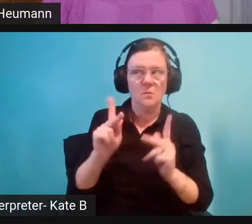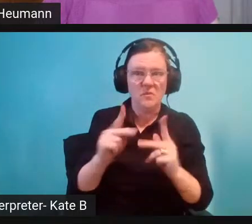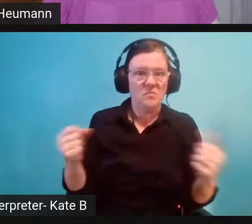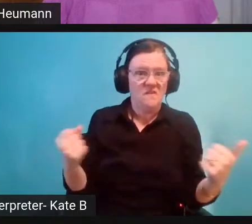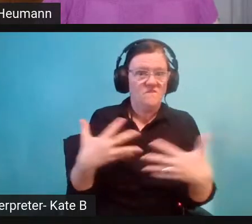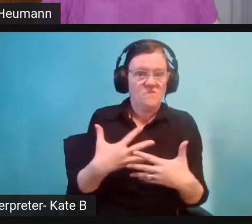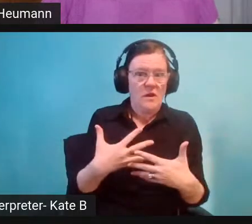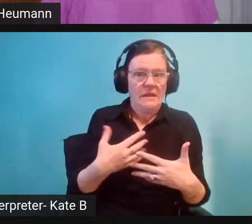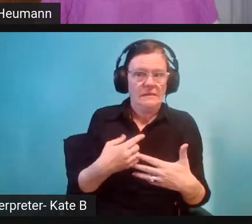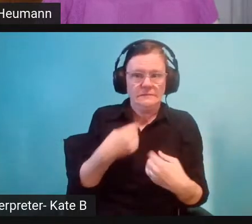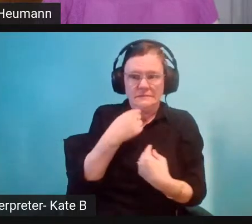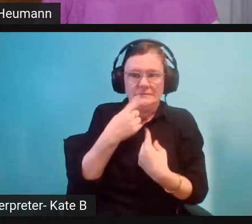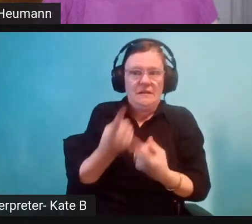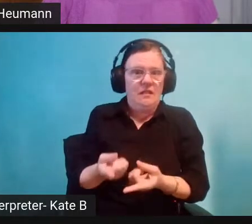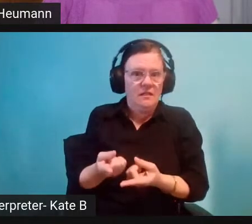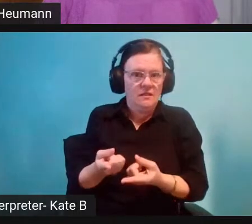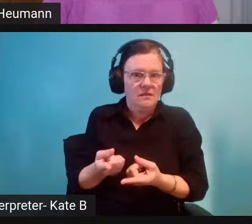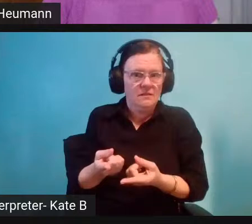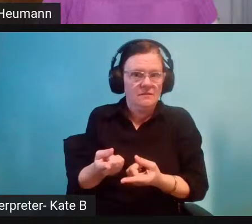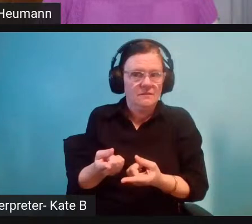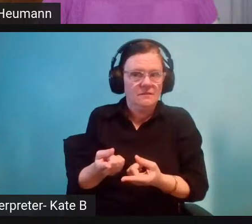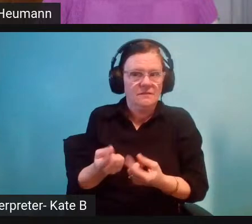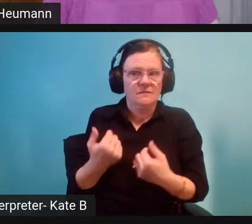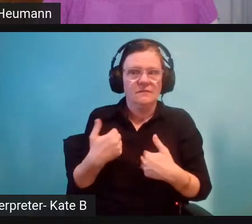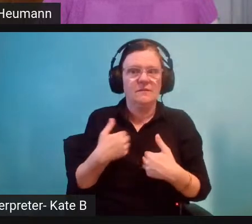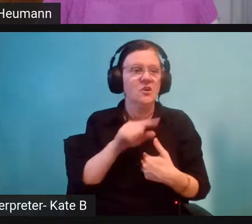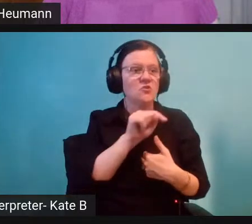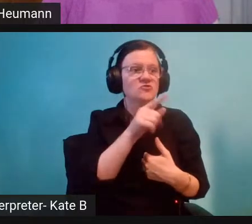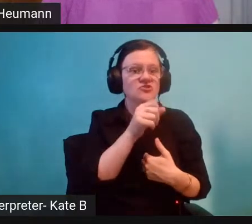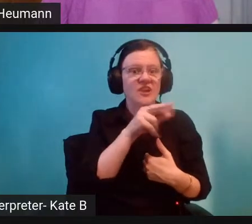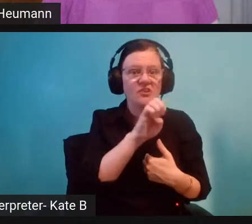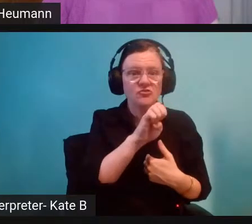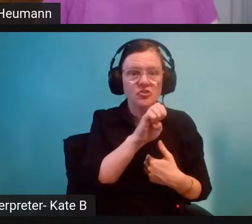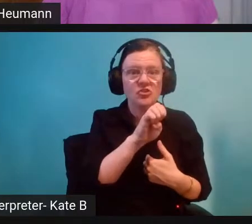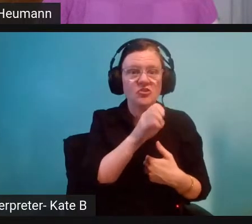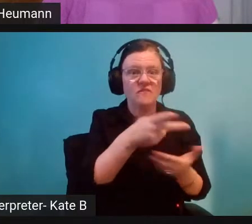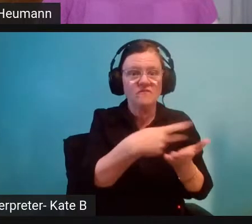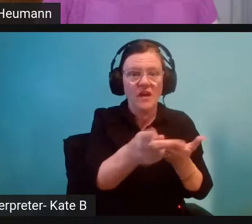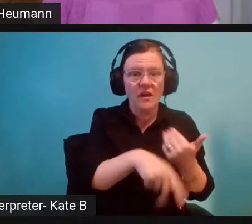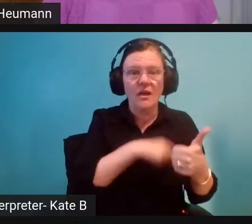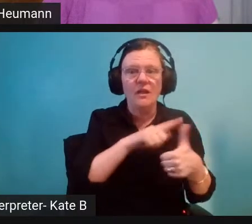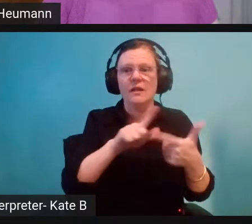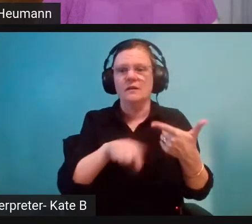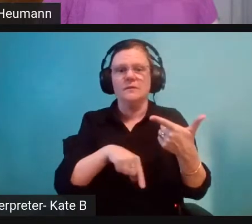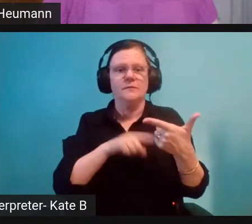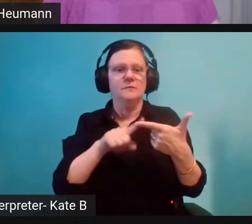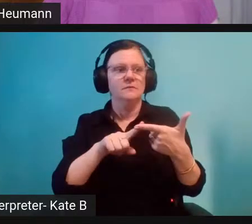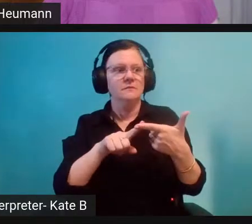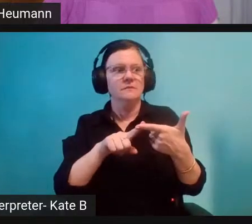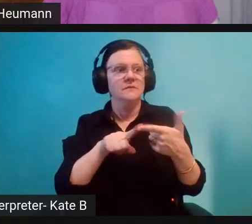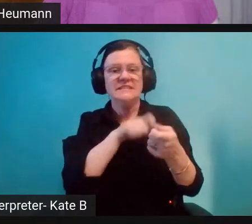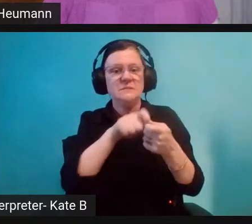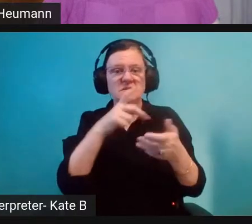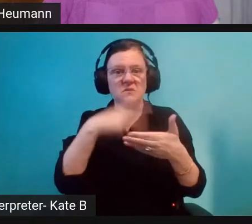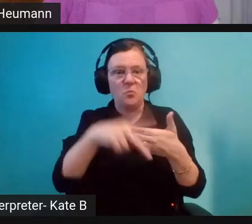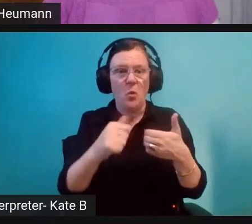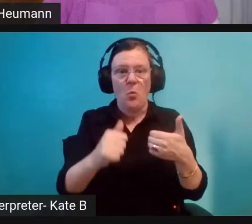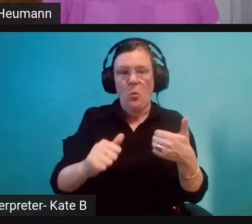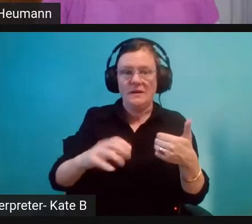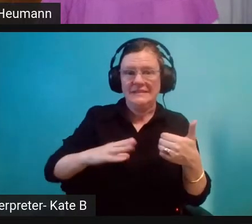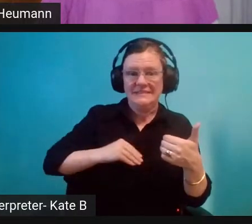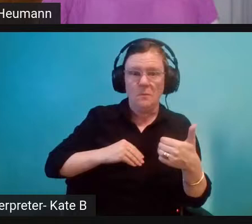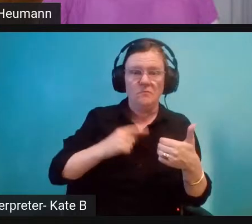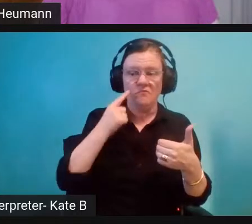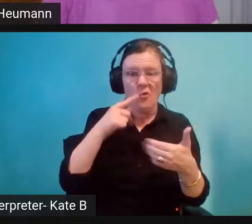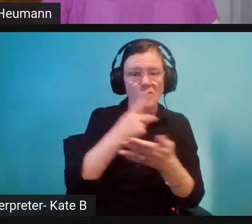of disclosing. They're afraid of tenure track. They're afraid of, you know, not being allowed into a certain program for graduate